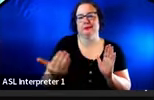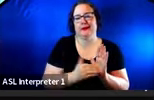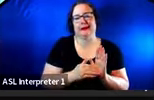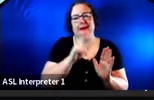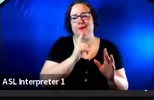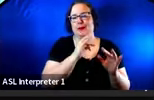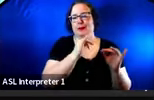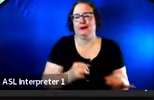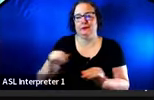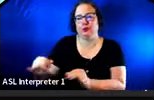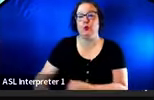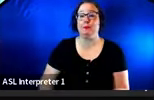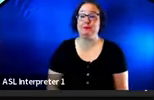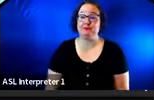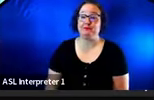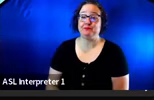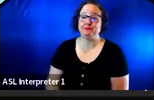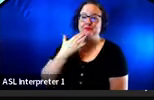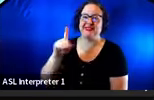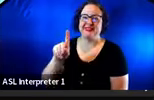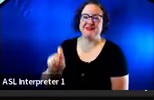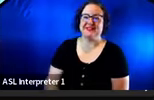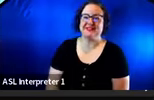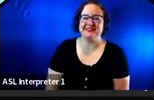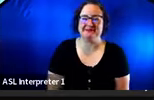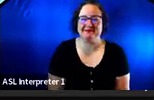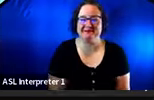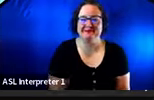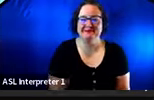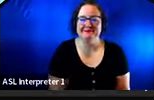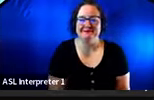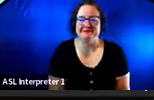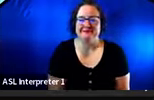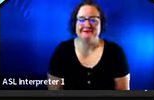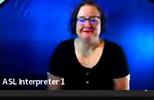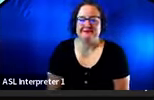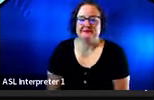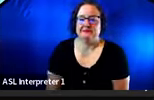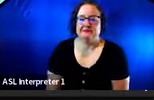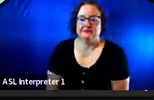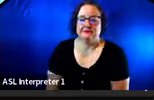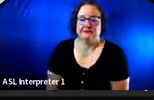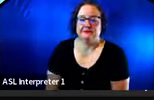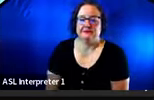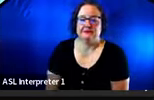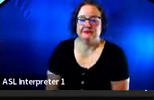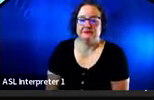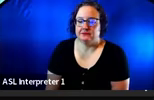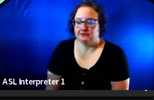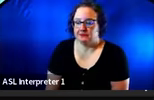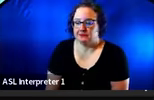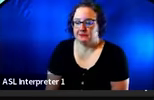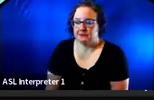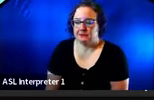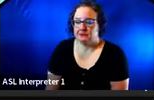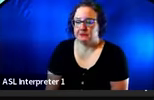by case basis. So yeah, it's a great question. I still haven't run out the last 1 minute. Someone's asking what